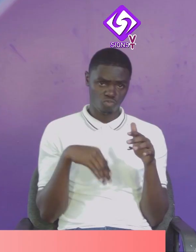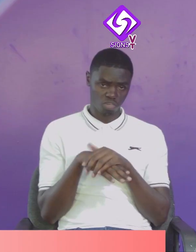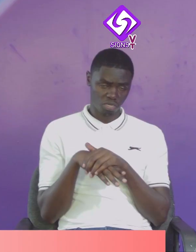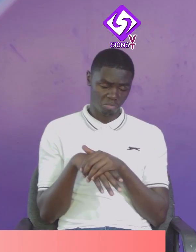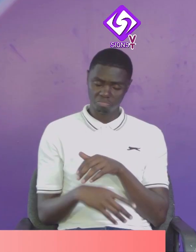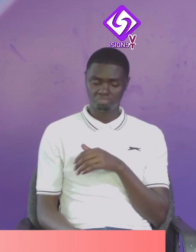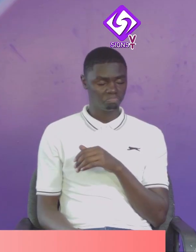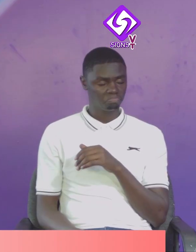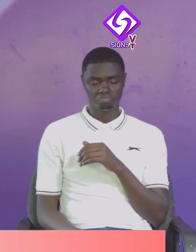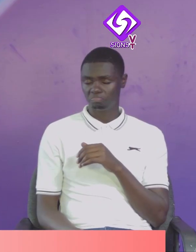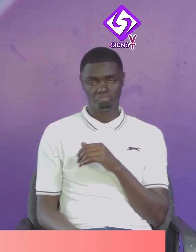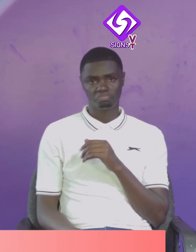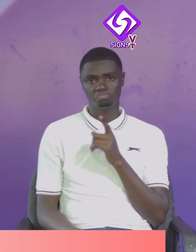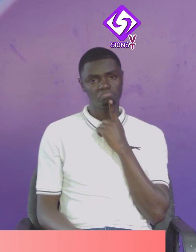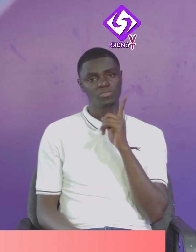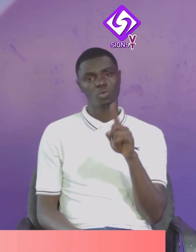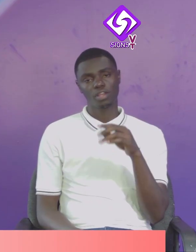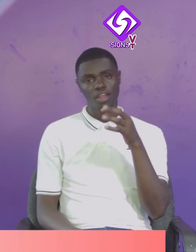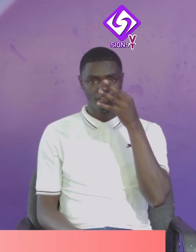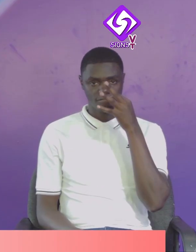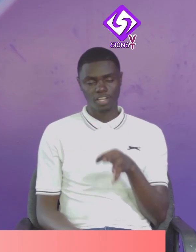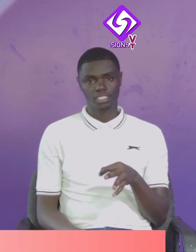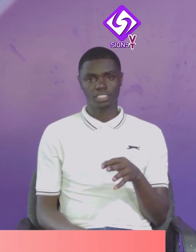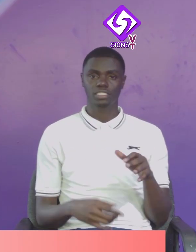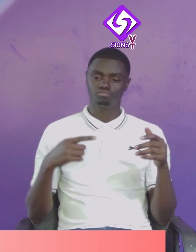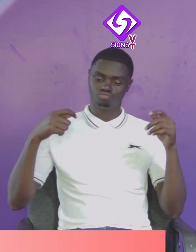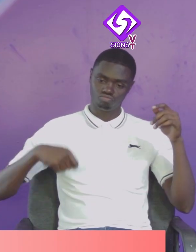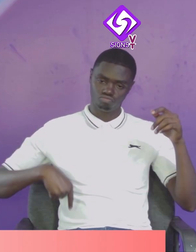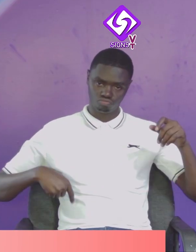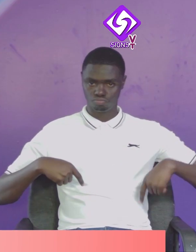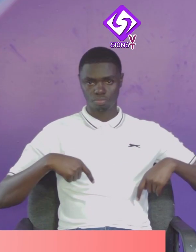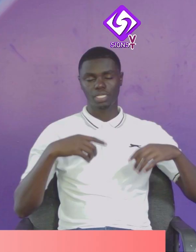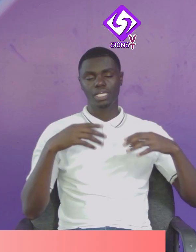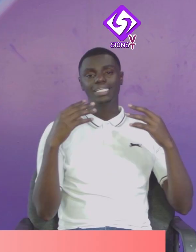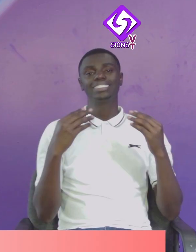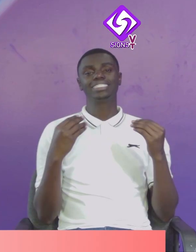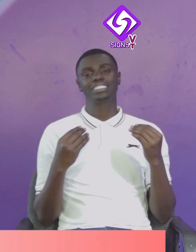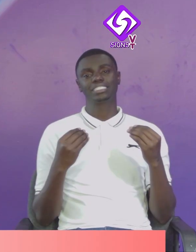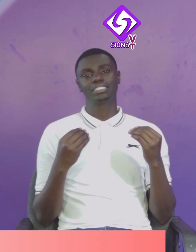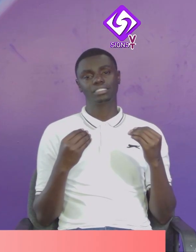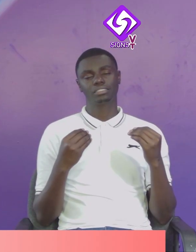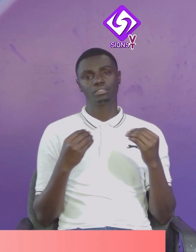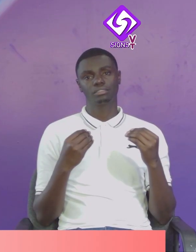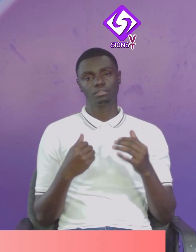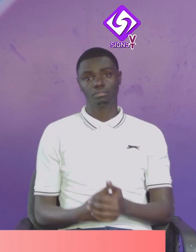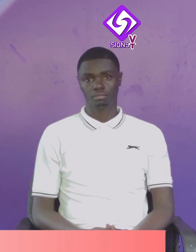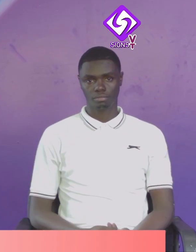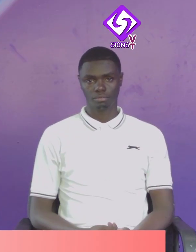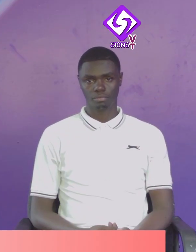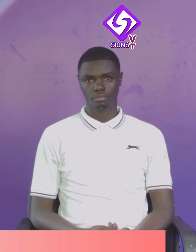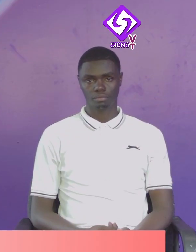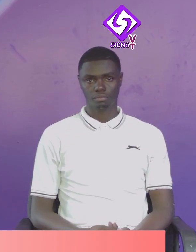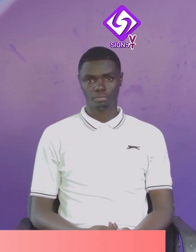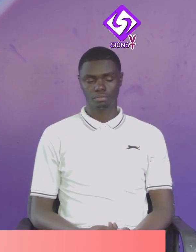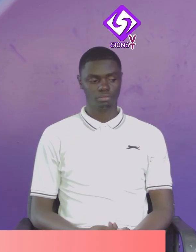of football, I'll say even France scored those goals were easy goals. Right. I'll say they were easy goals. Look,